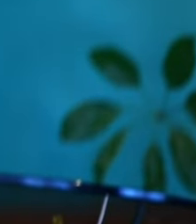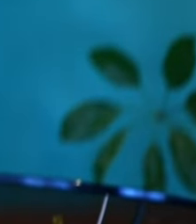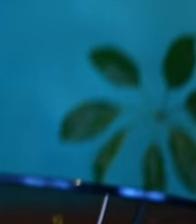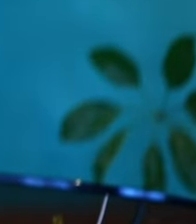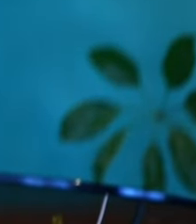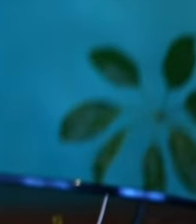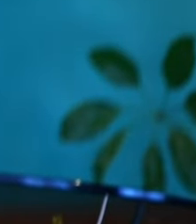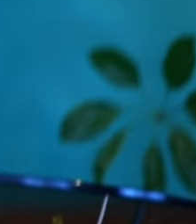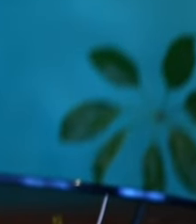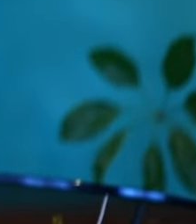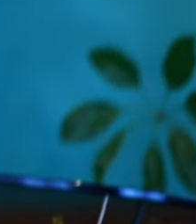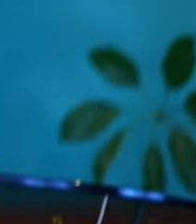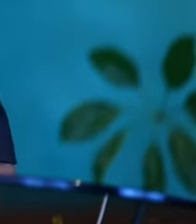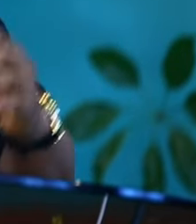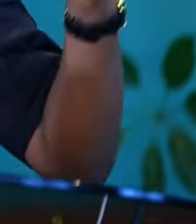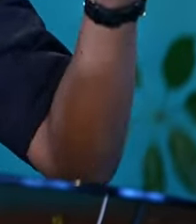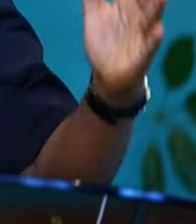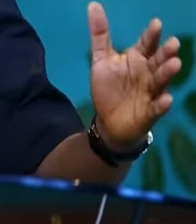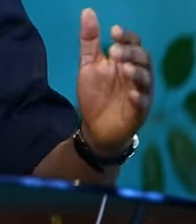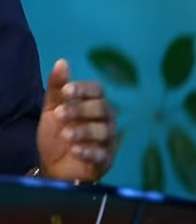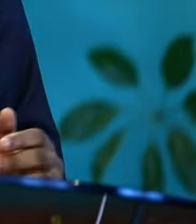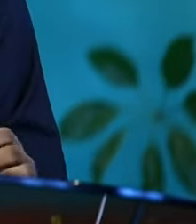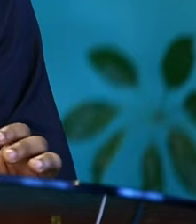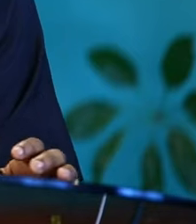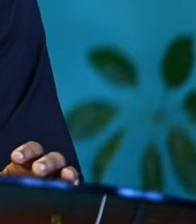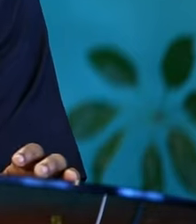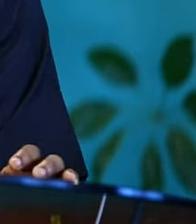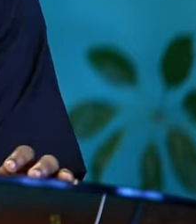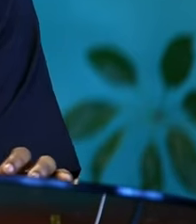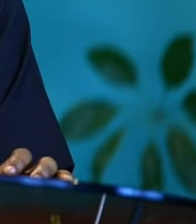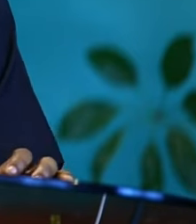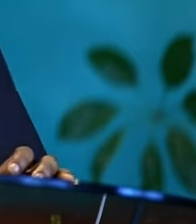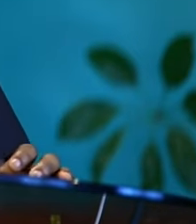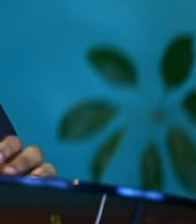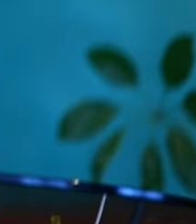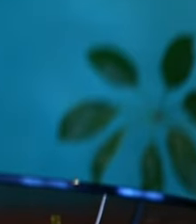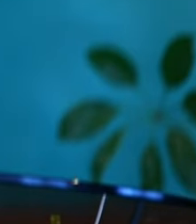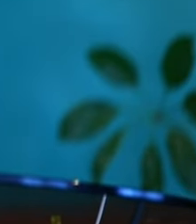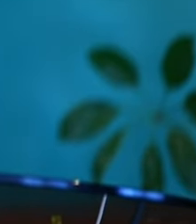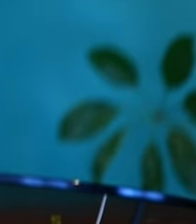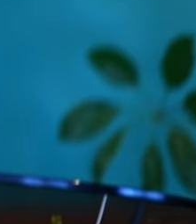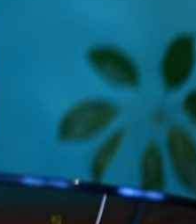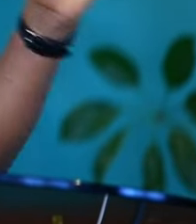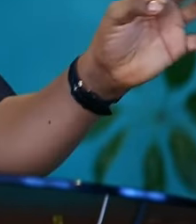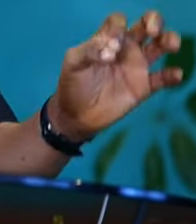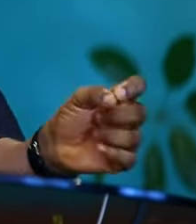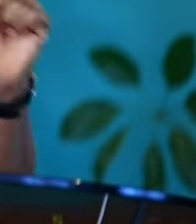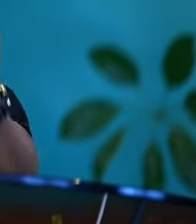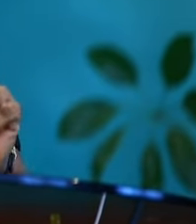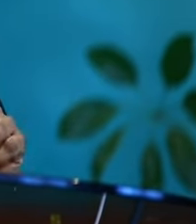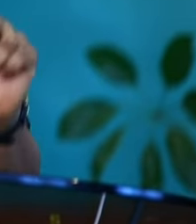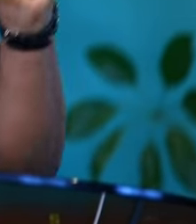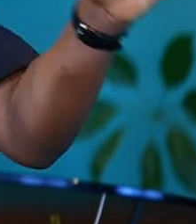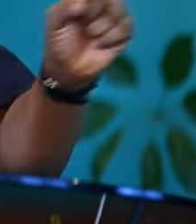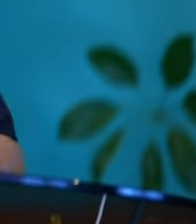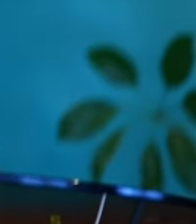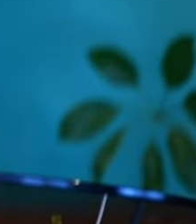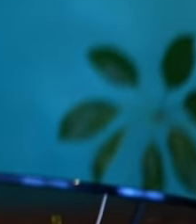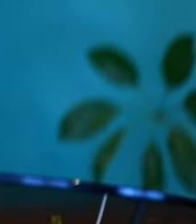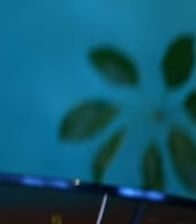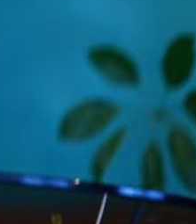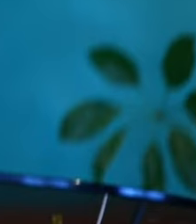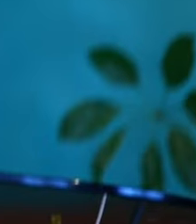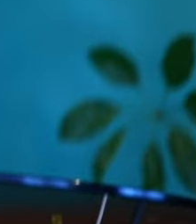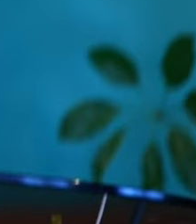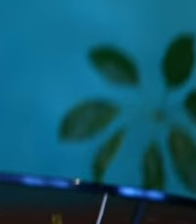subheading, let's go to war. Day one, two subjects were treated. Familiar, family failure, subheading, it's